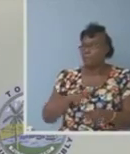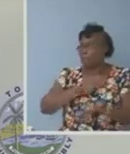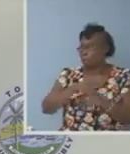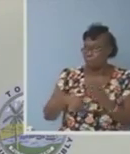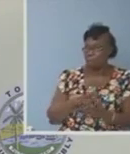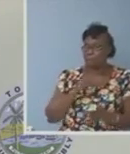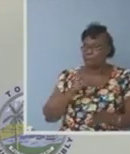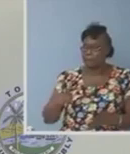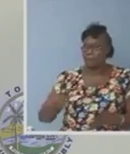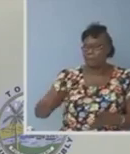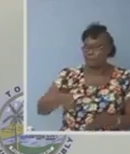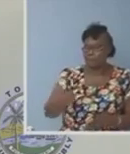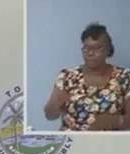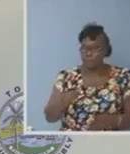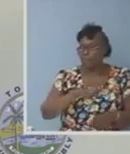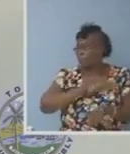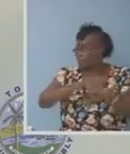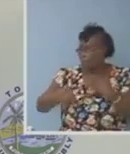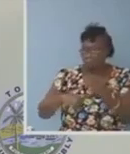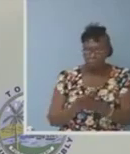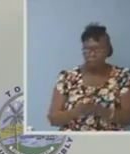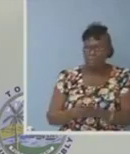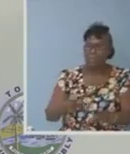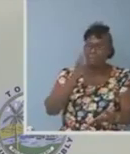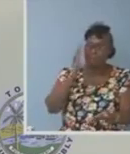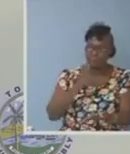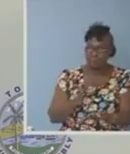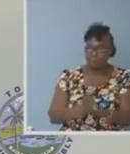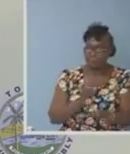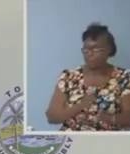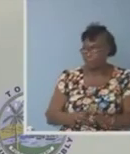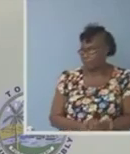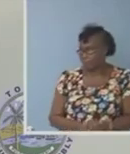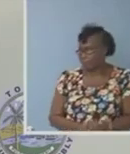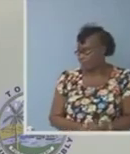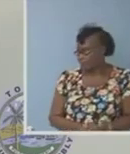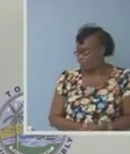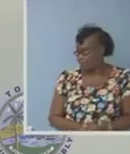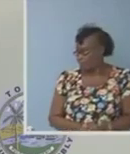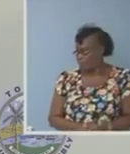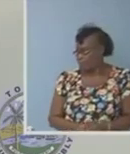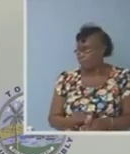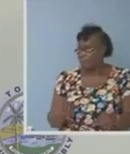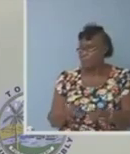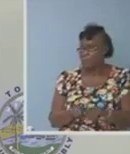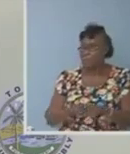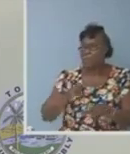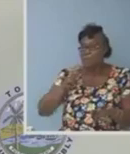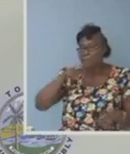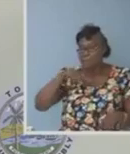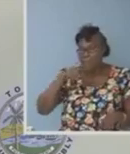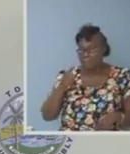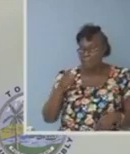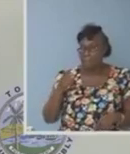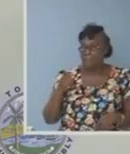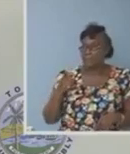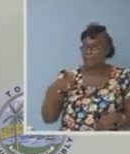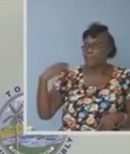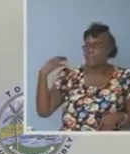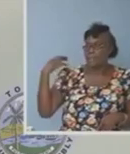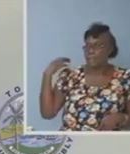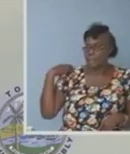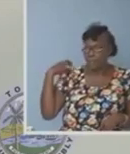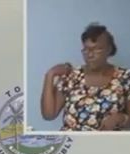trips, all of those have been cancelled. We are also saying to our administrators and